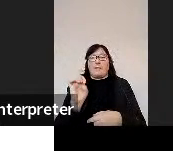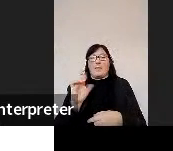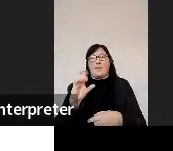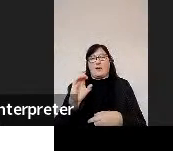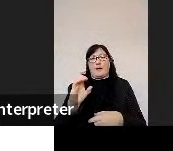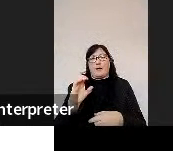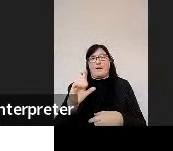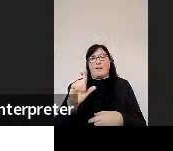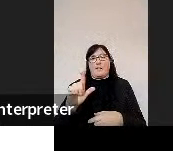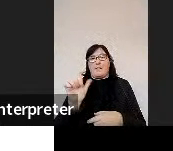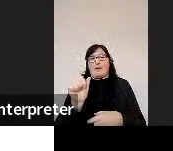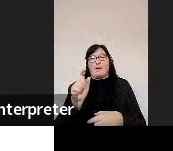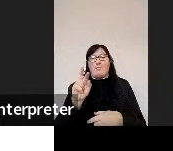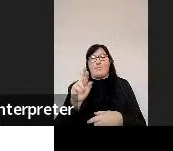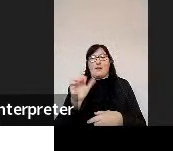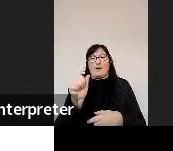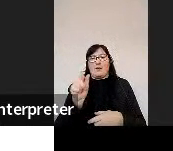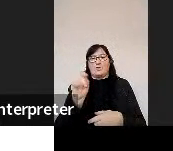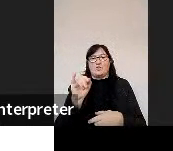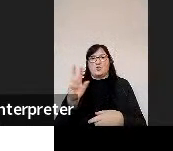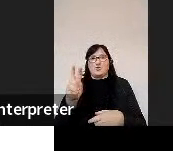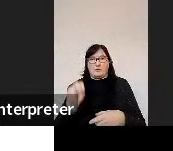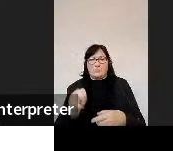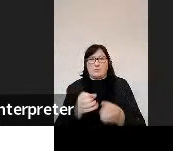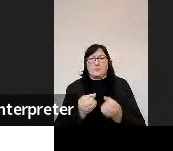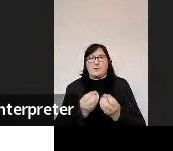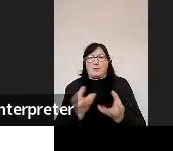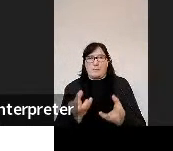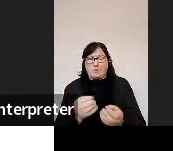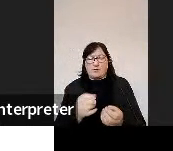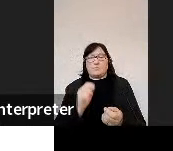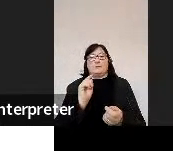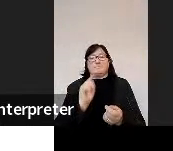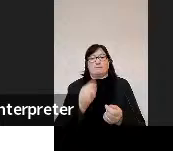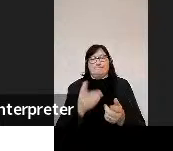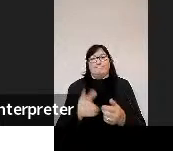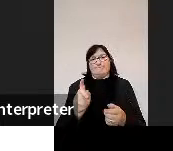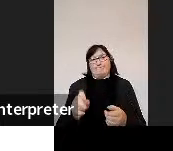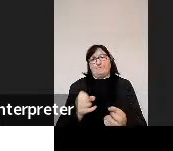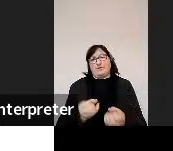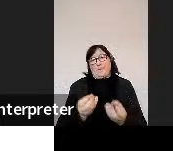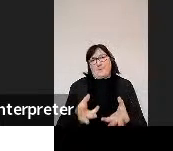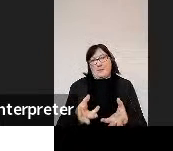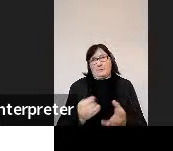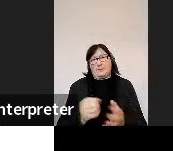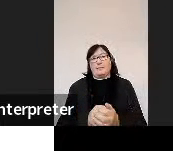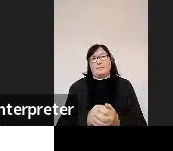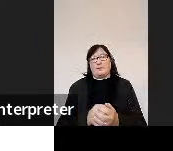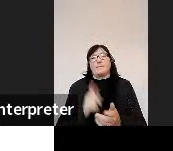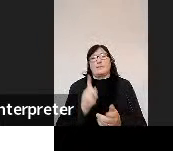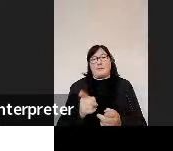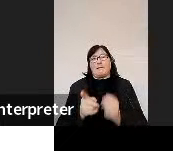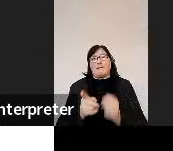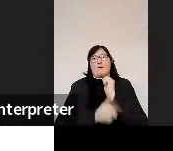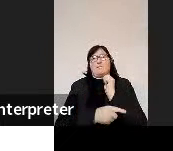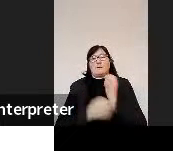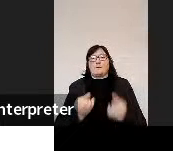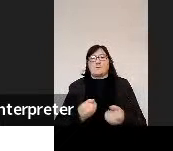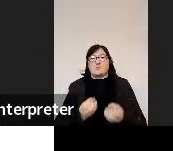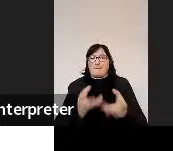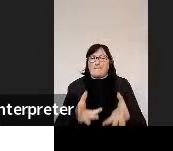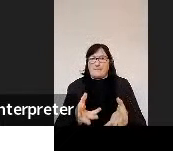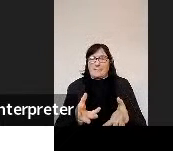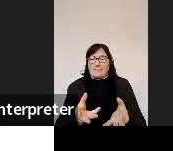submit button at the bottom right corner. You may then just click on the submit button to submit that